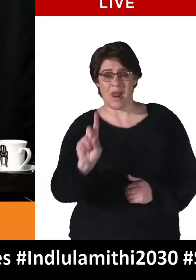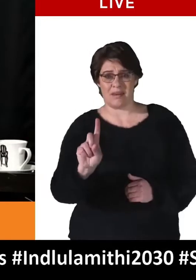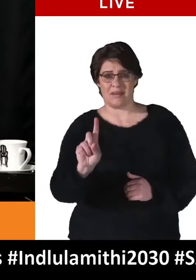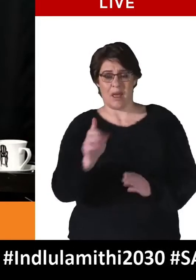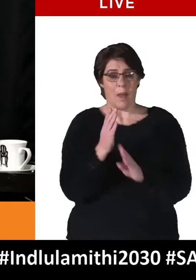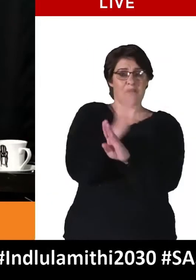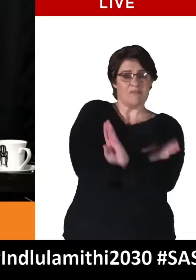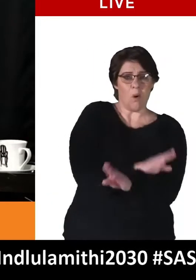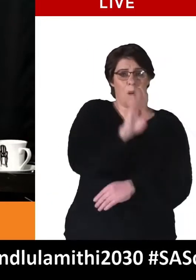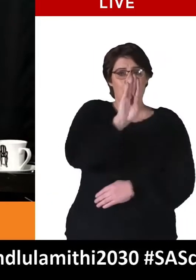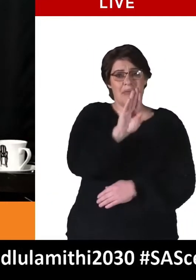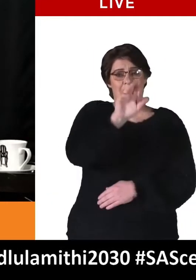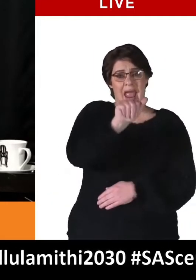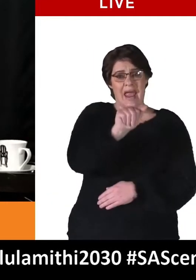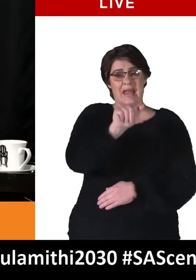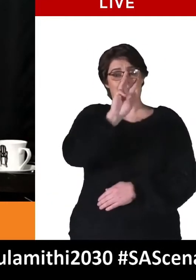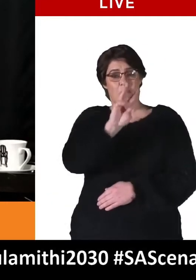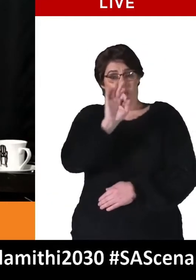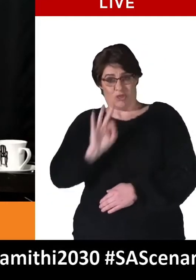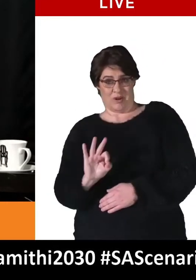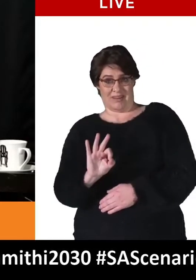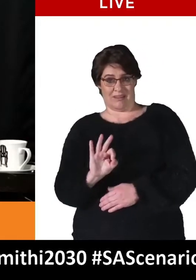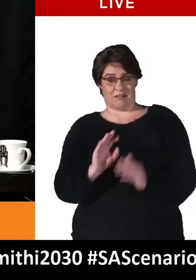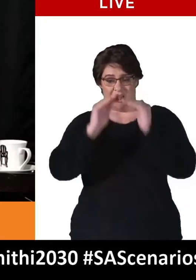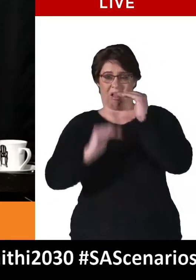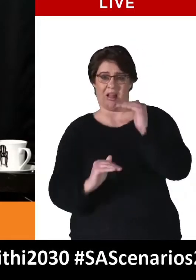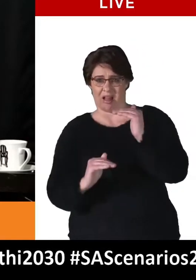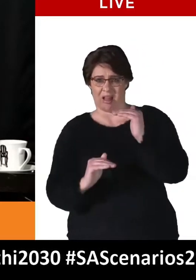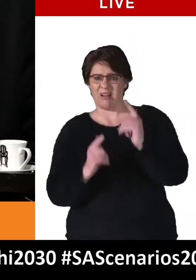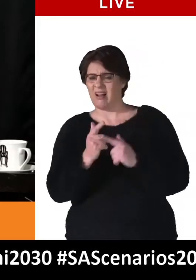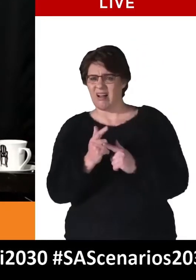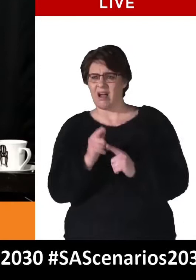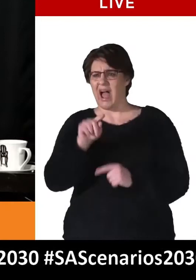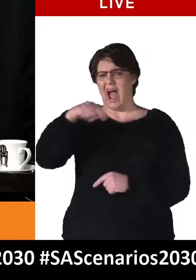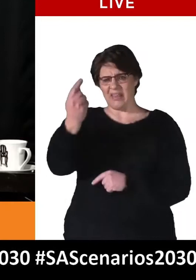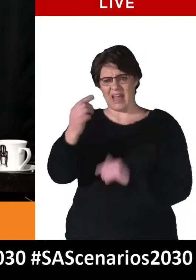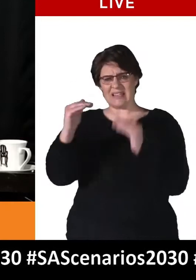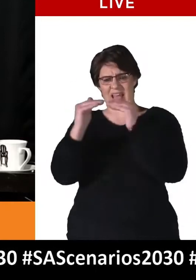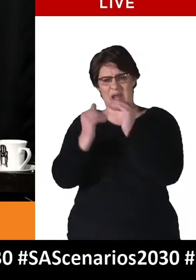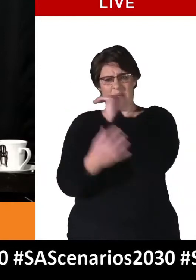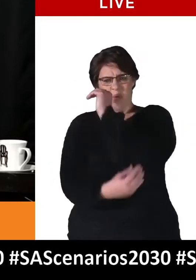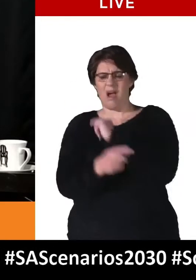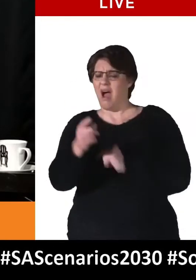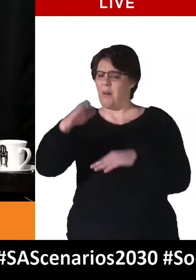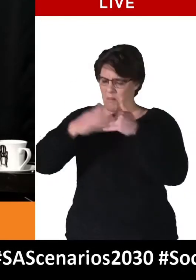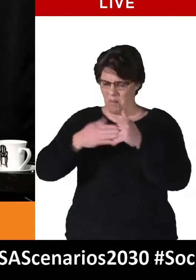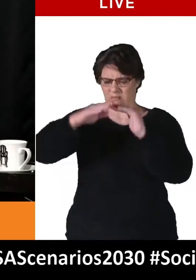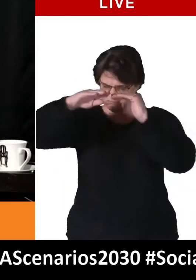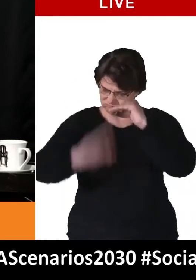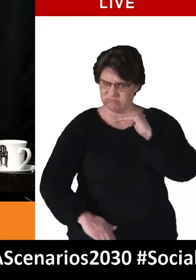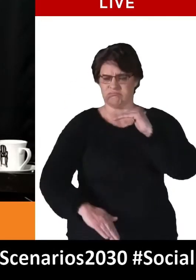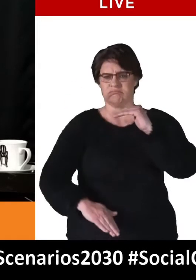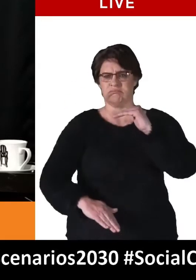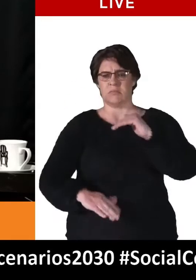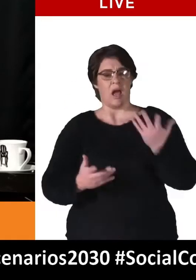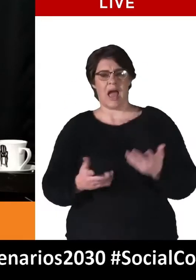from Baa3. Standard & Poor's lowered South Africa's sovereign rating further